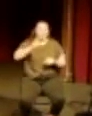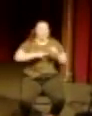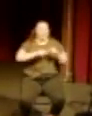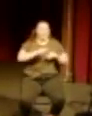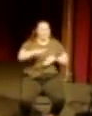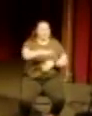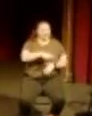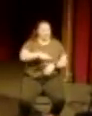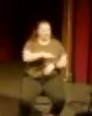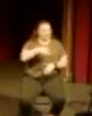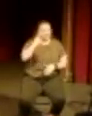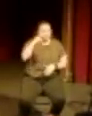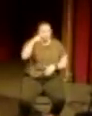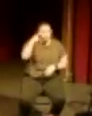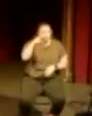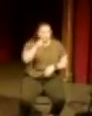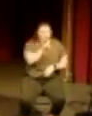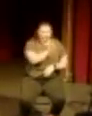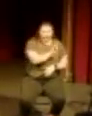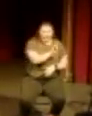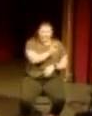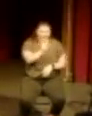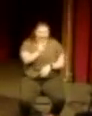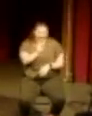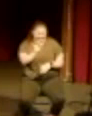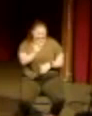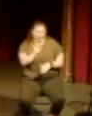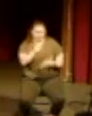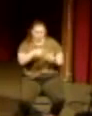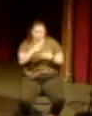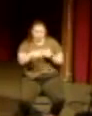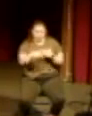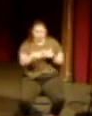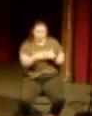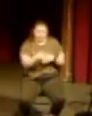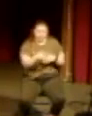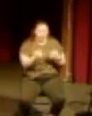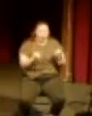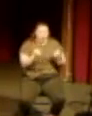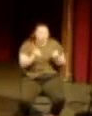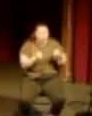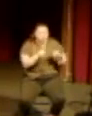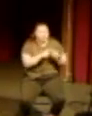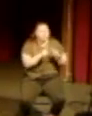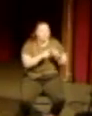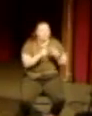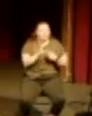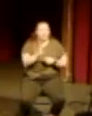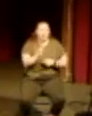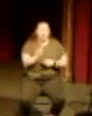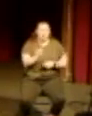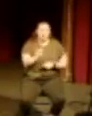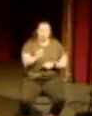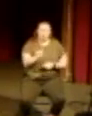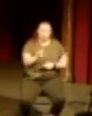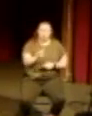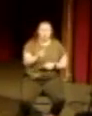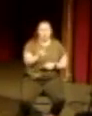for probably 8 or 9 more CTE programs: automotive, construction, electrical,